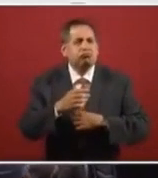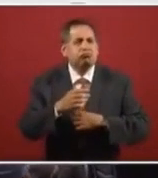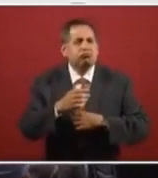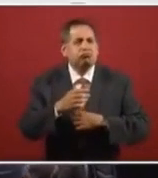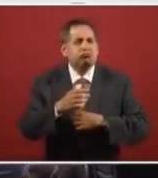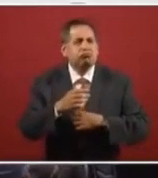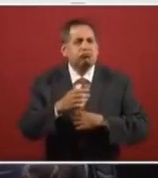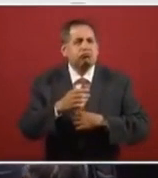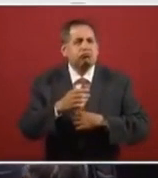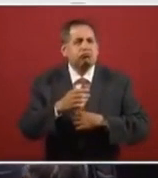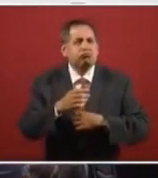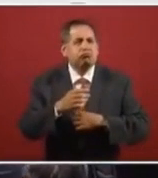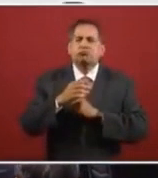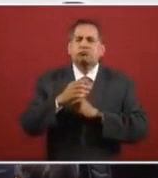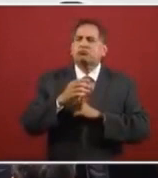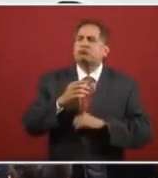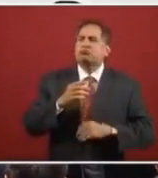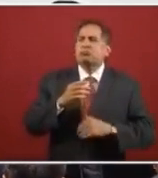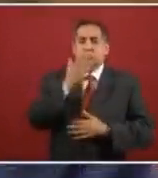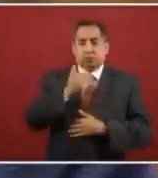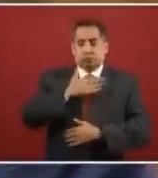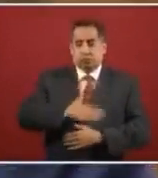without justice